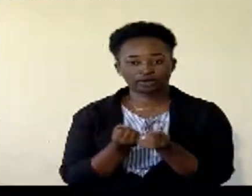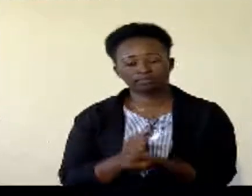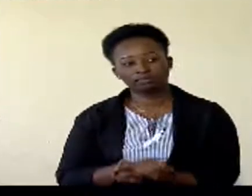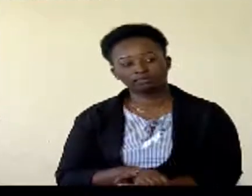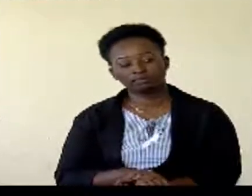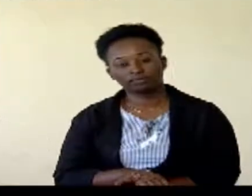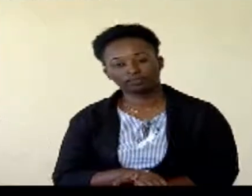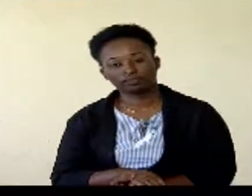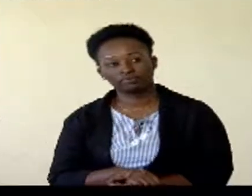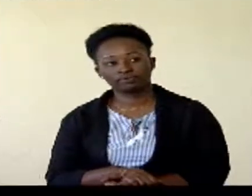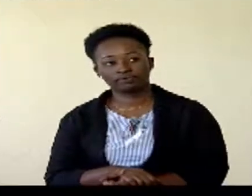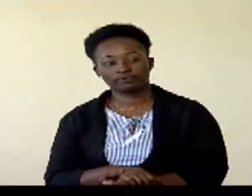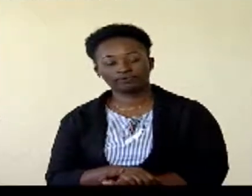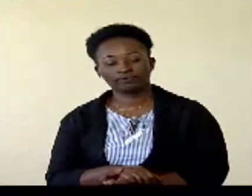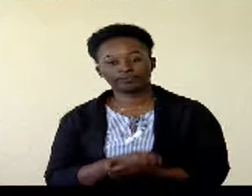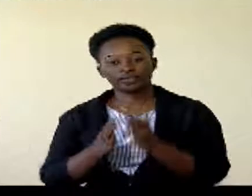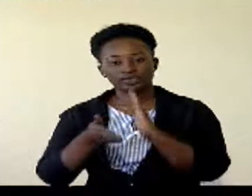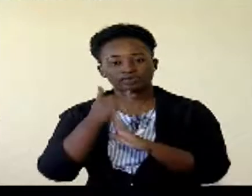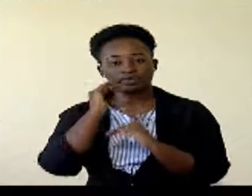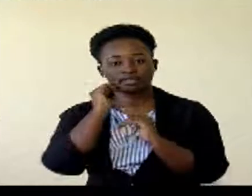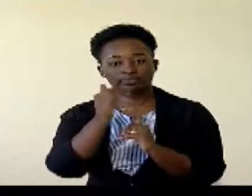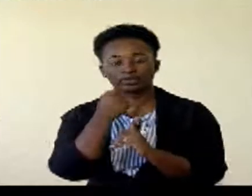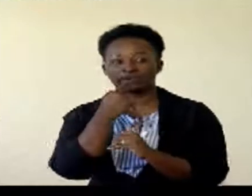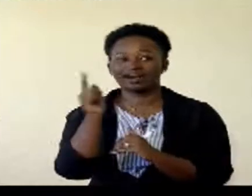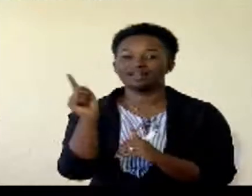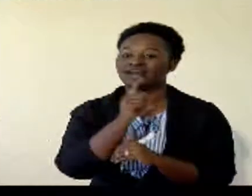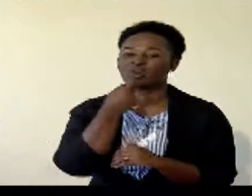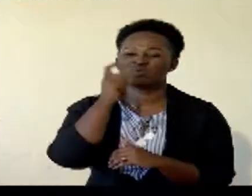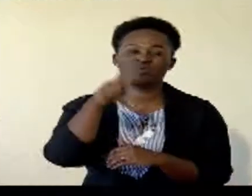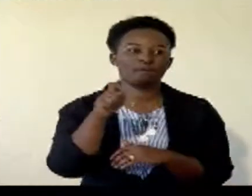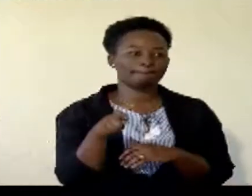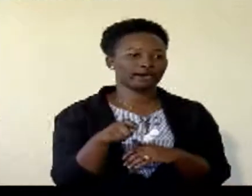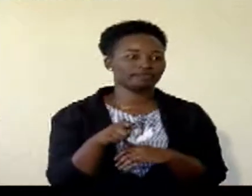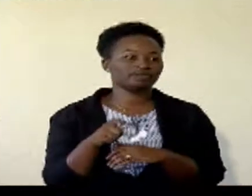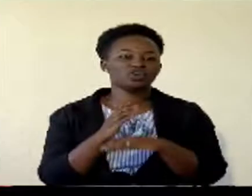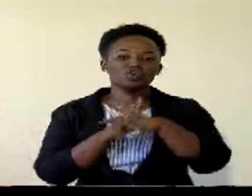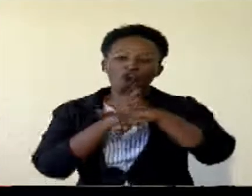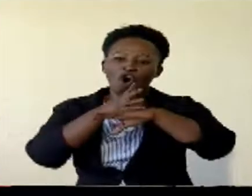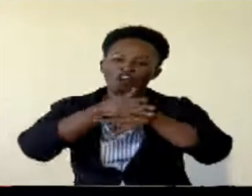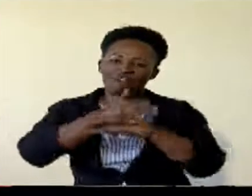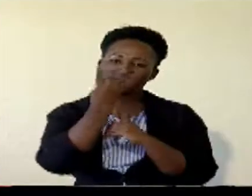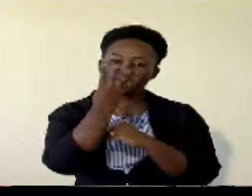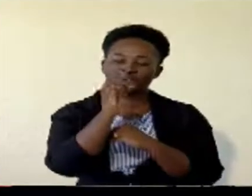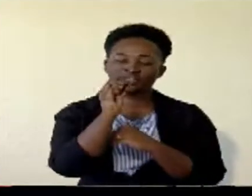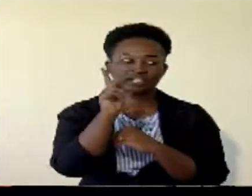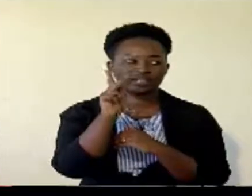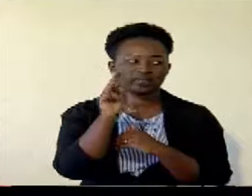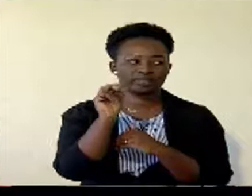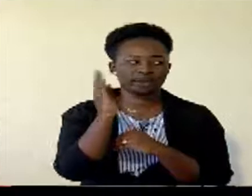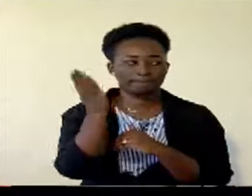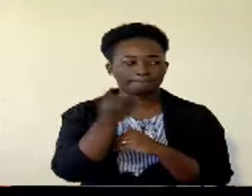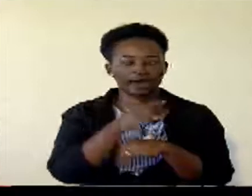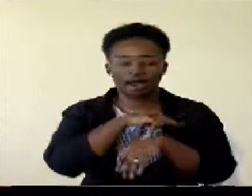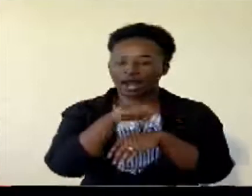When they talk of speed limit, it means you are not supposed to drive beyond 40 kilometers per